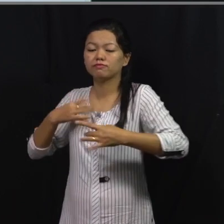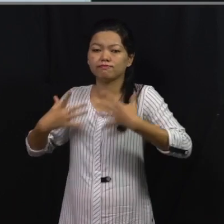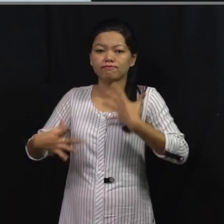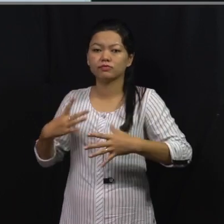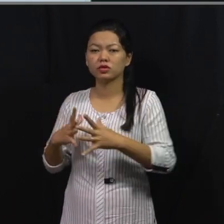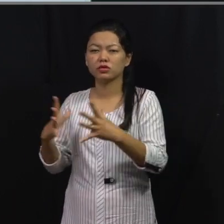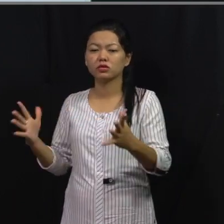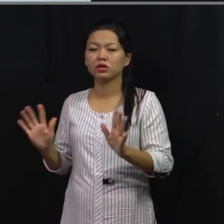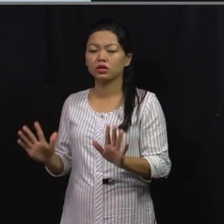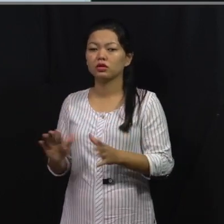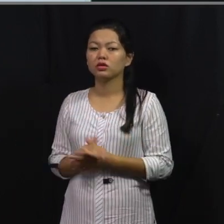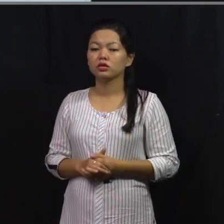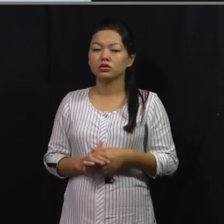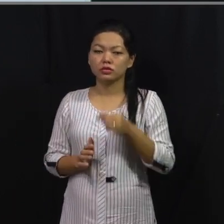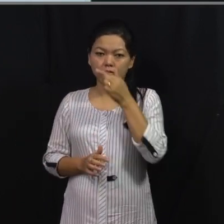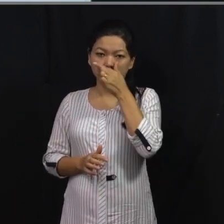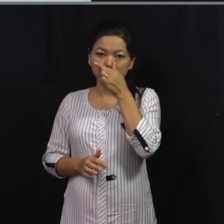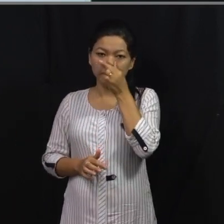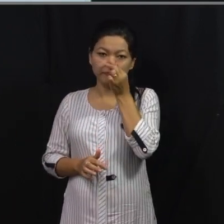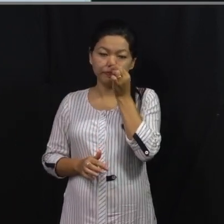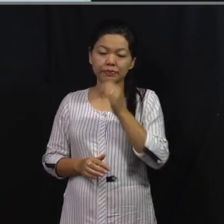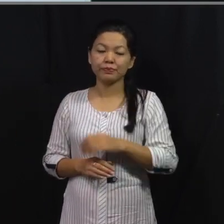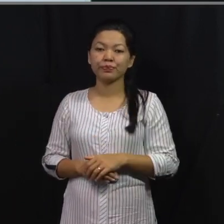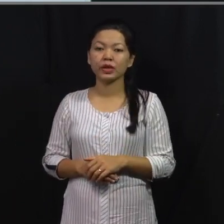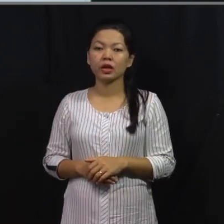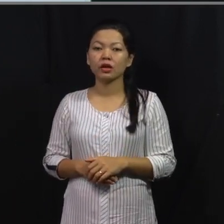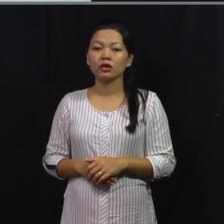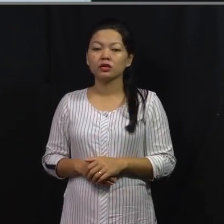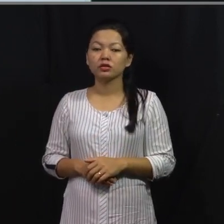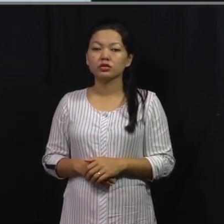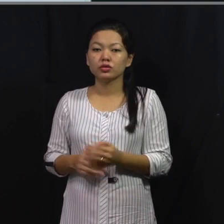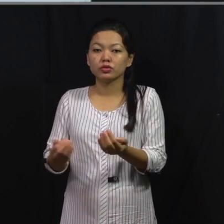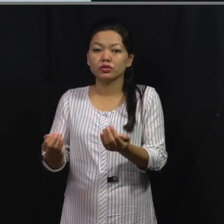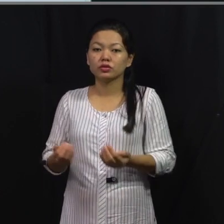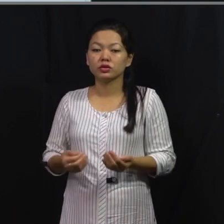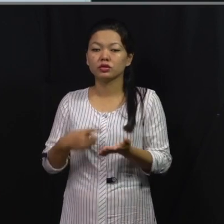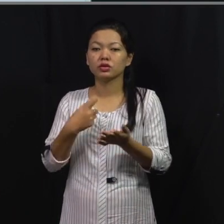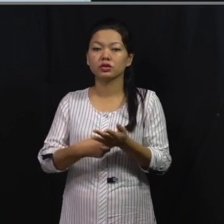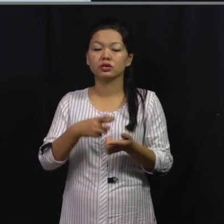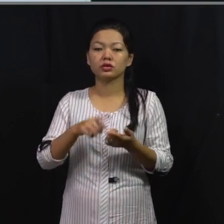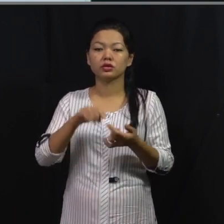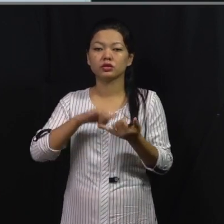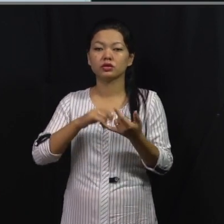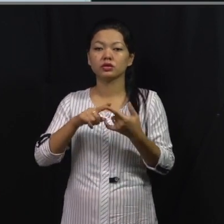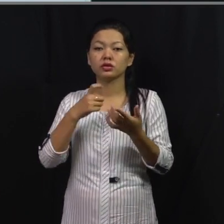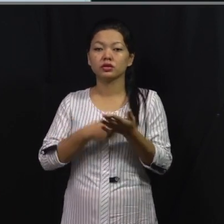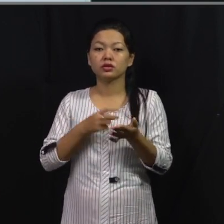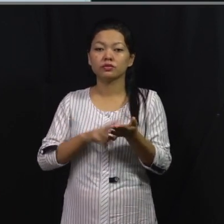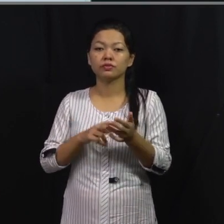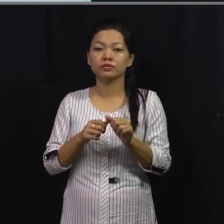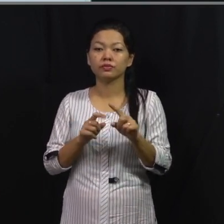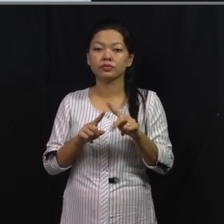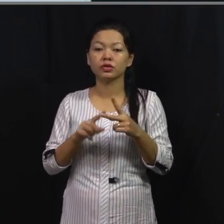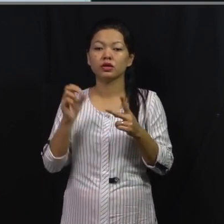are the measures? Reservations of seats is available for the SCs, okay, scheduled castes, especially